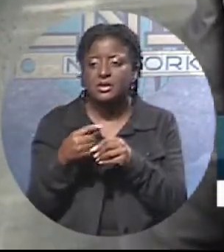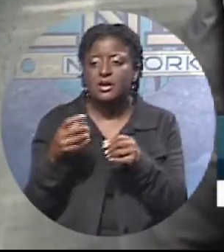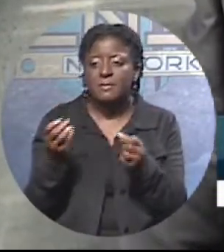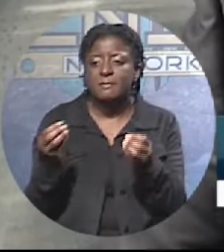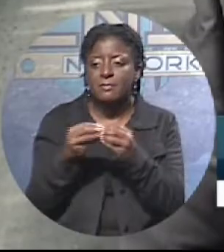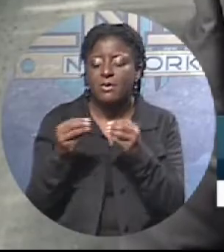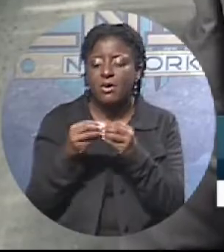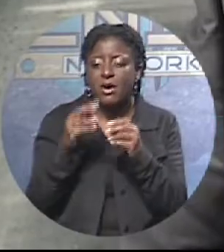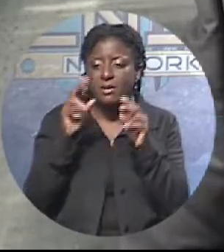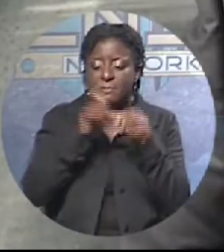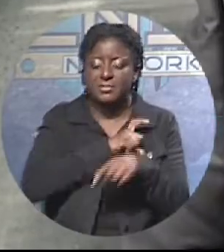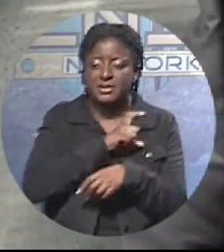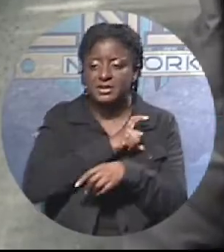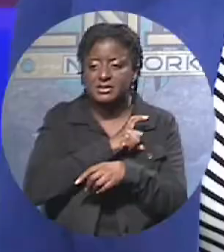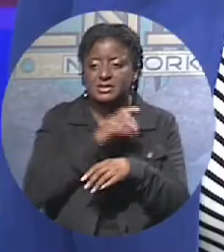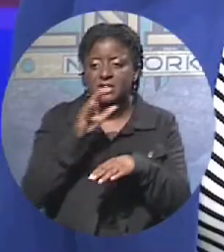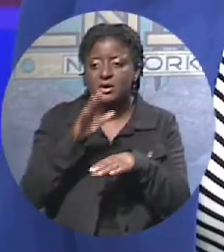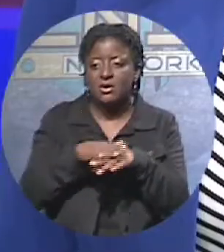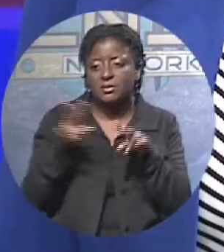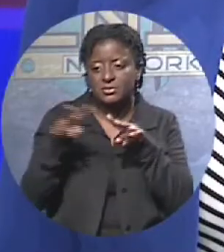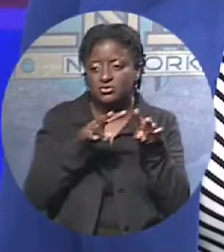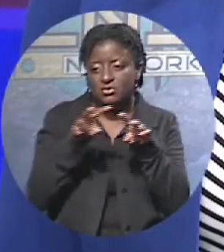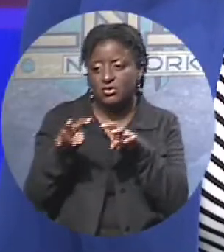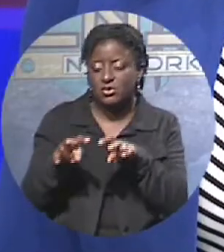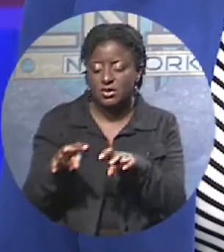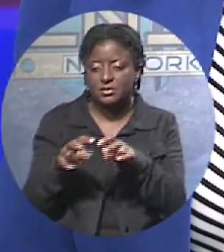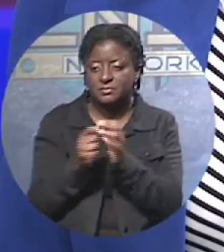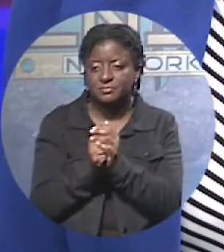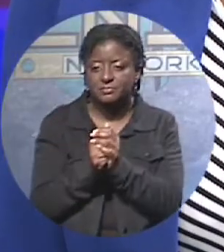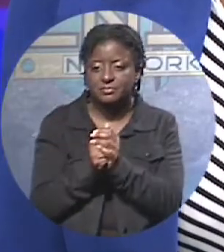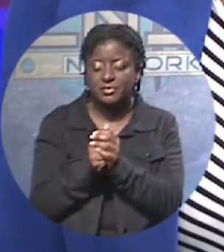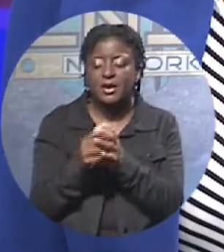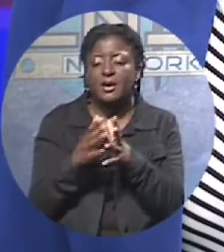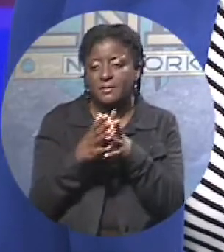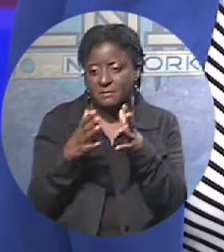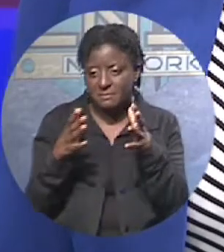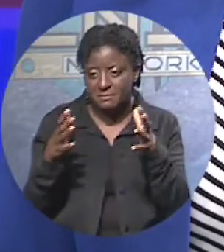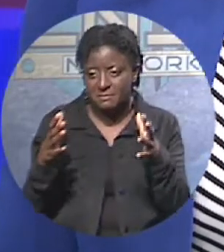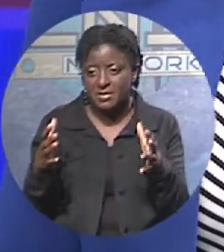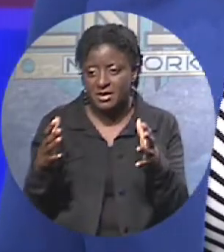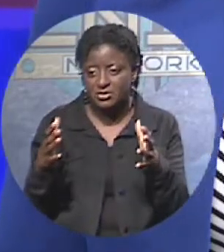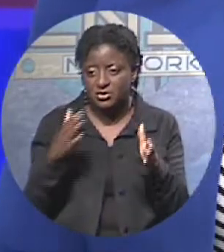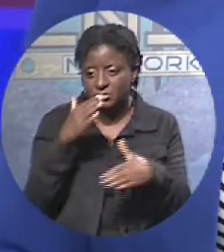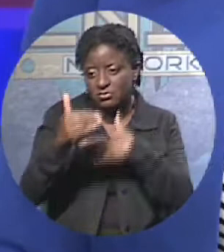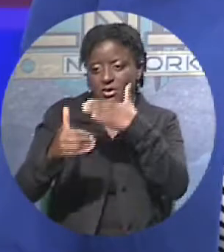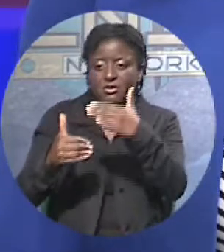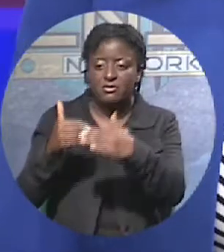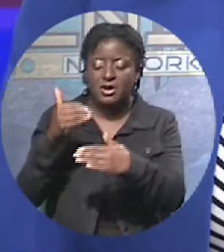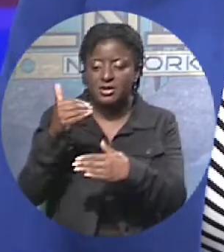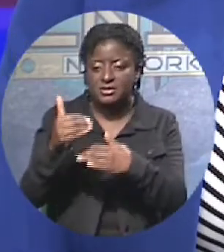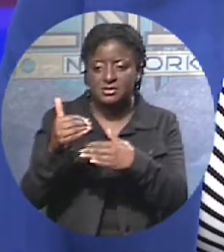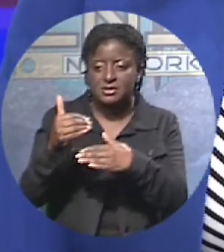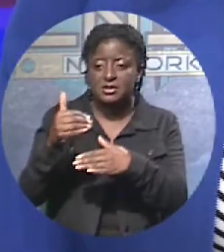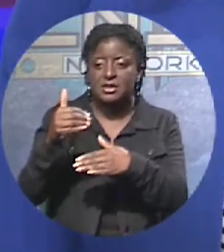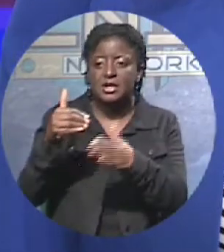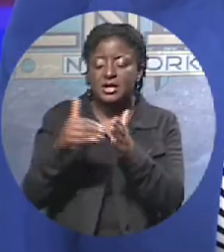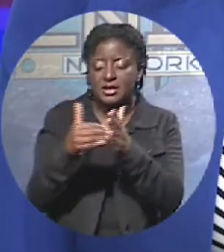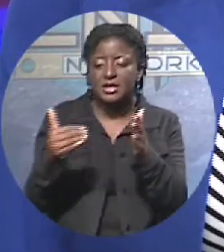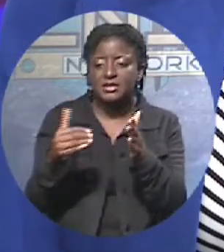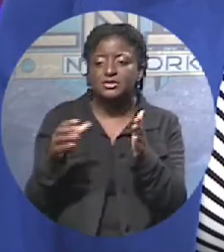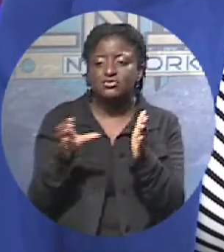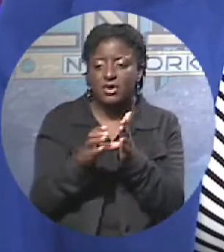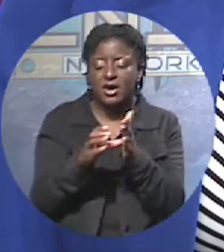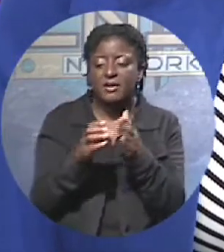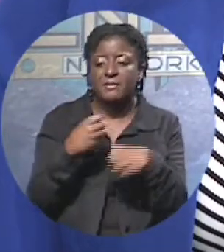Clint Watson, ZNS Network News. Major inroads in the fight against crime are being made. National Security Minister Dr.